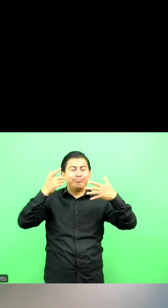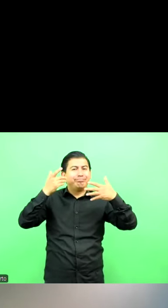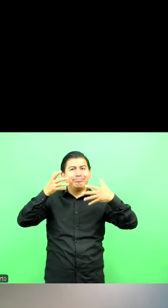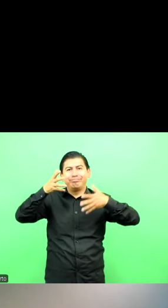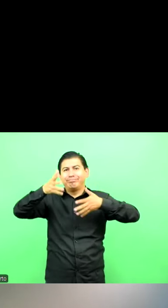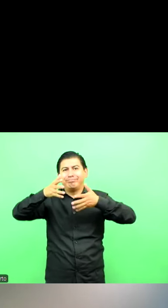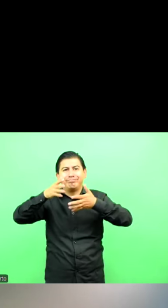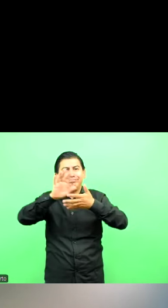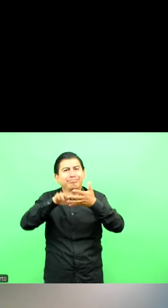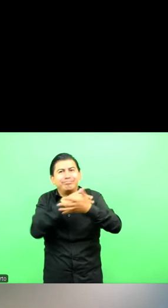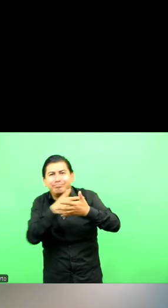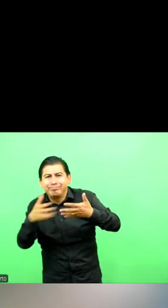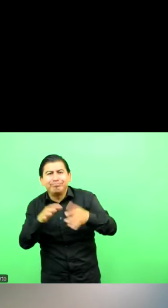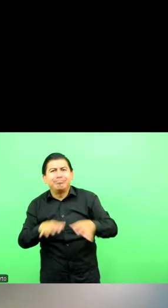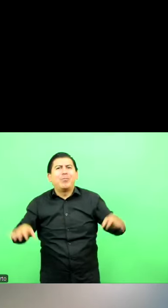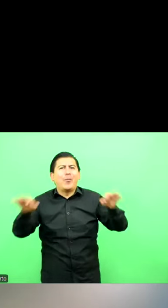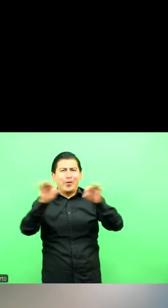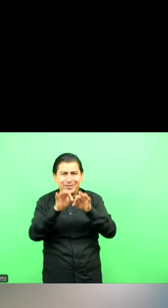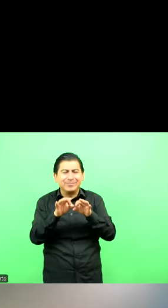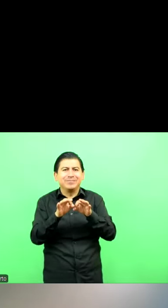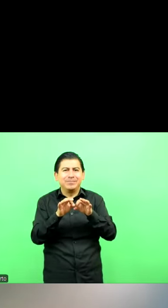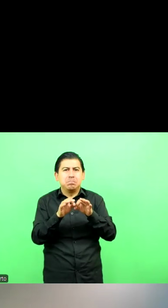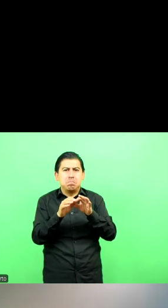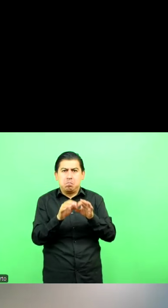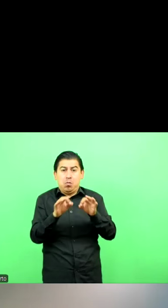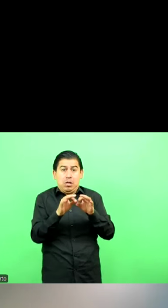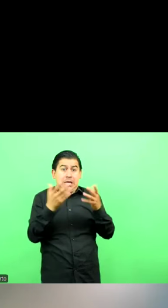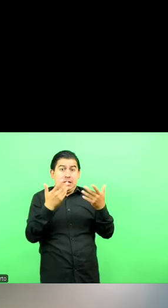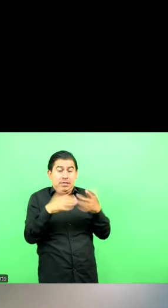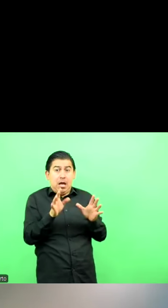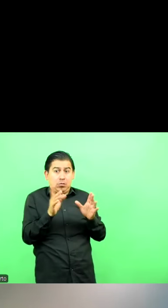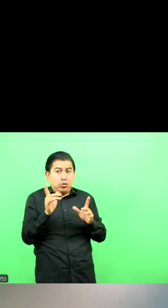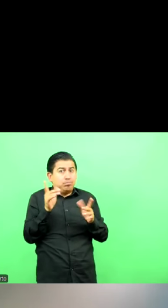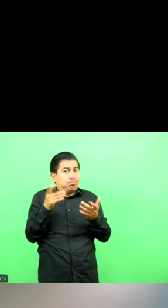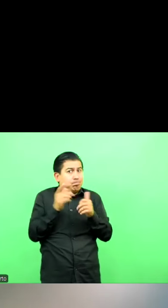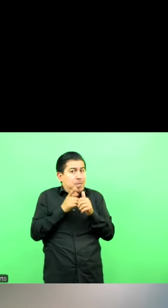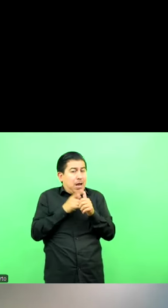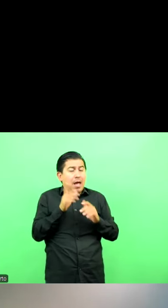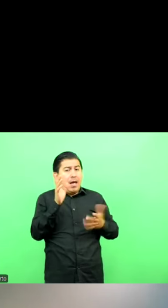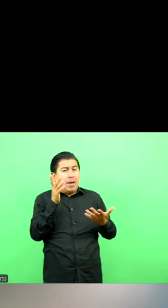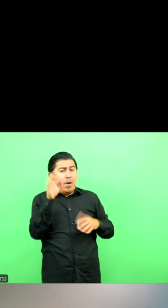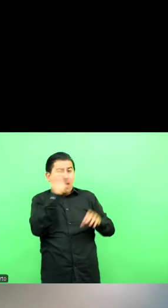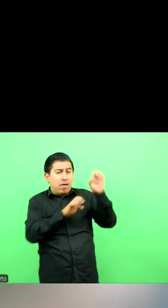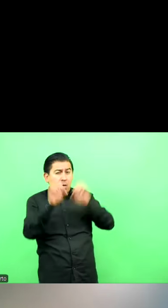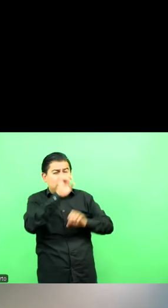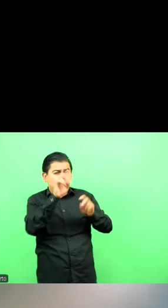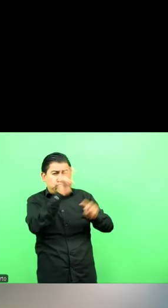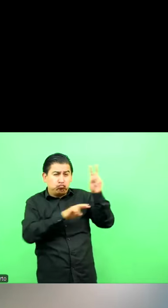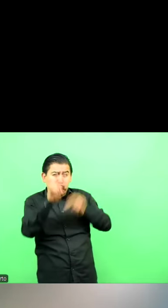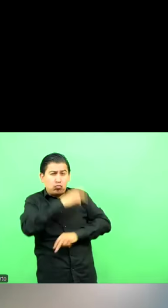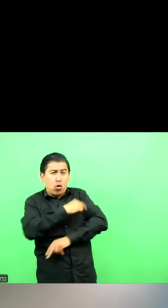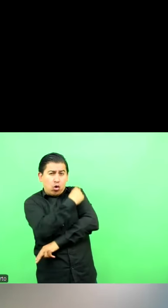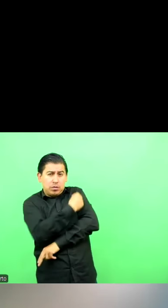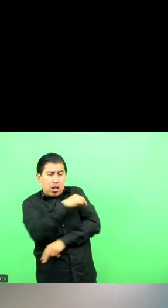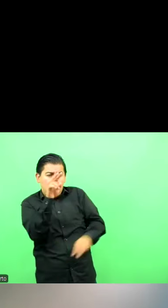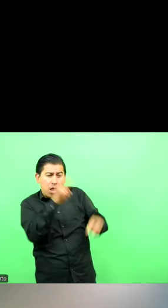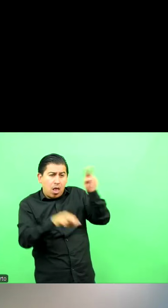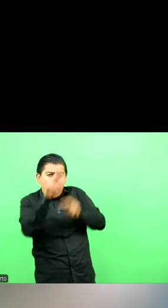materials. It's also important to collect data and disaggregate data for decision-making so as